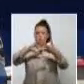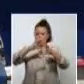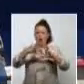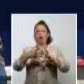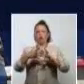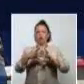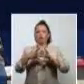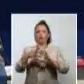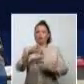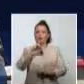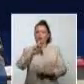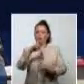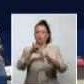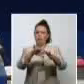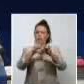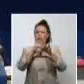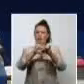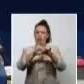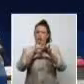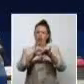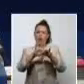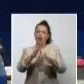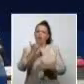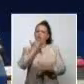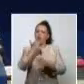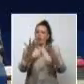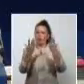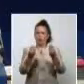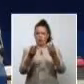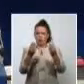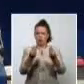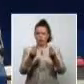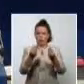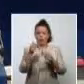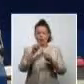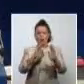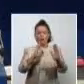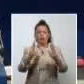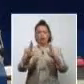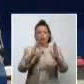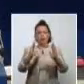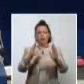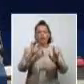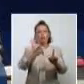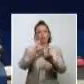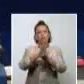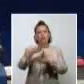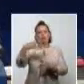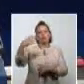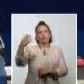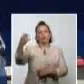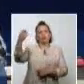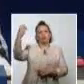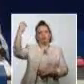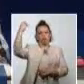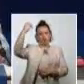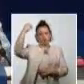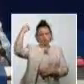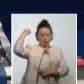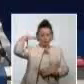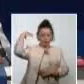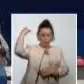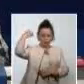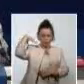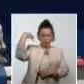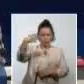of Matanzas, the facility specially designed to